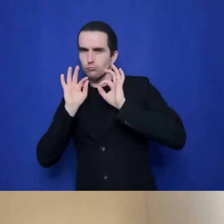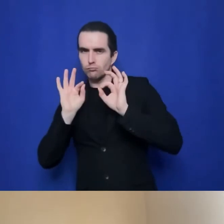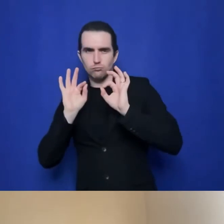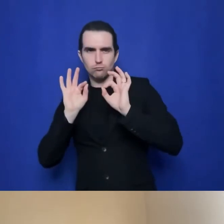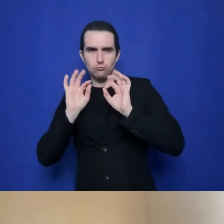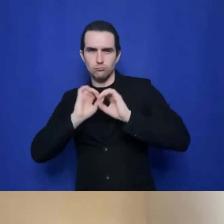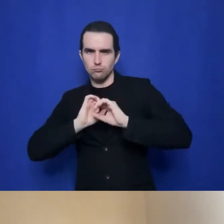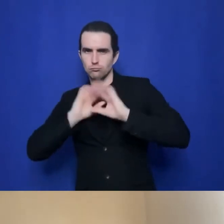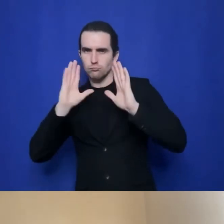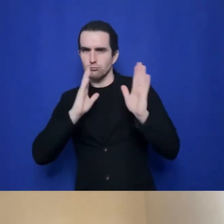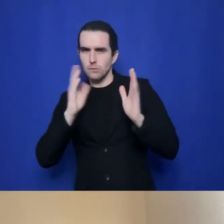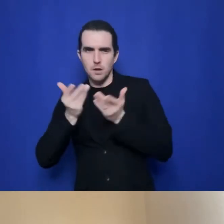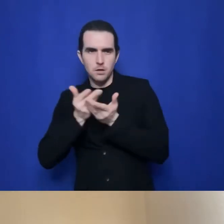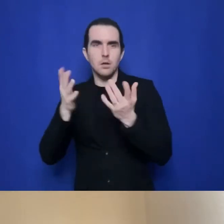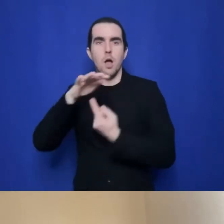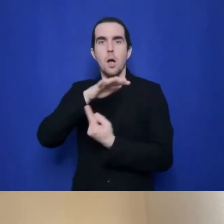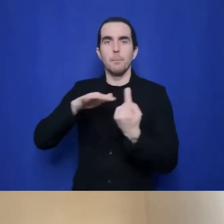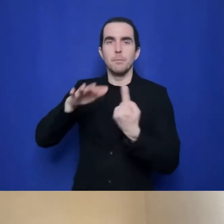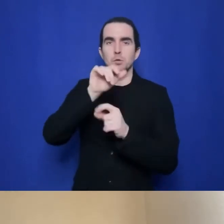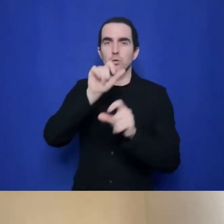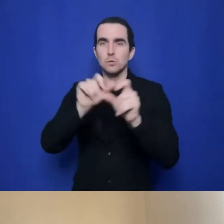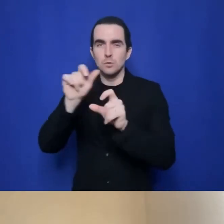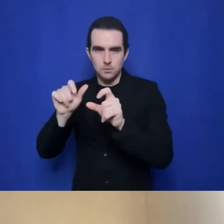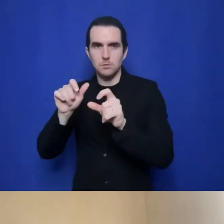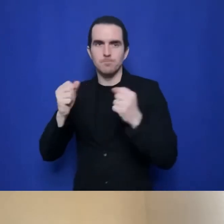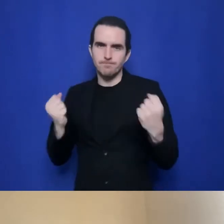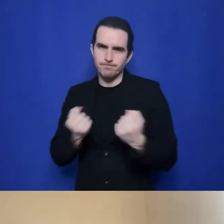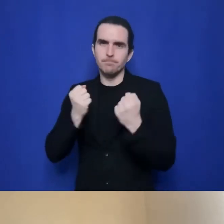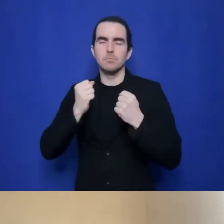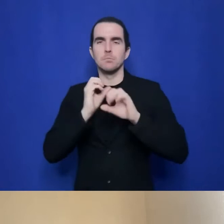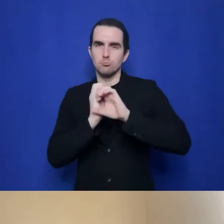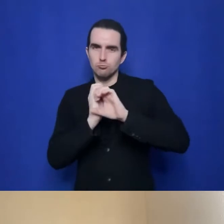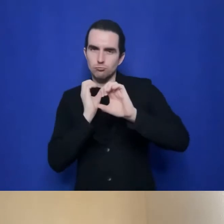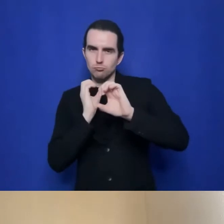accessible trails and outdoor spaces,